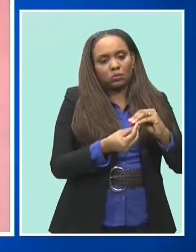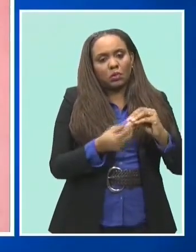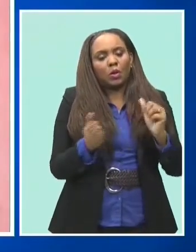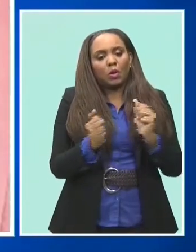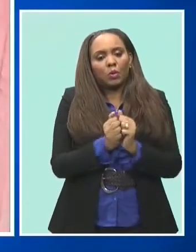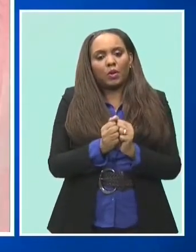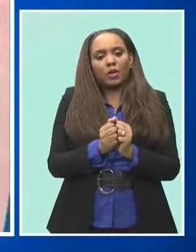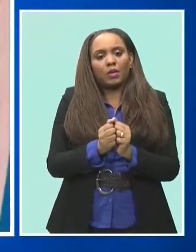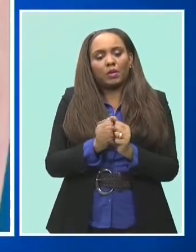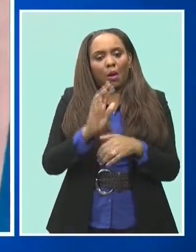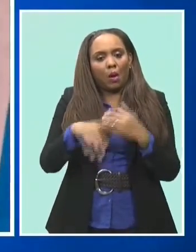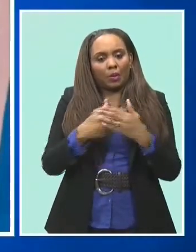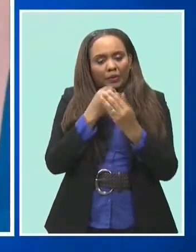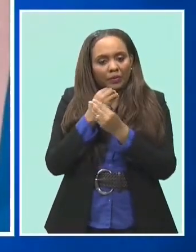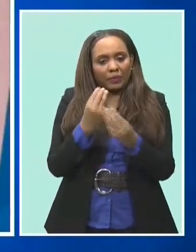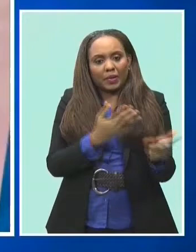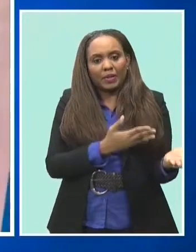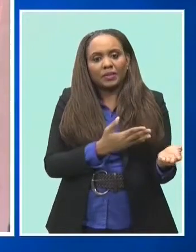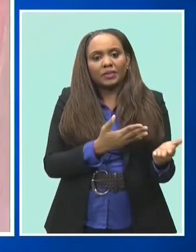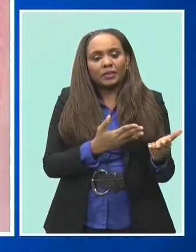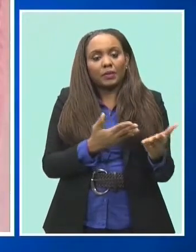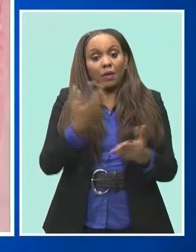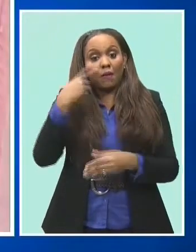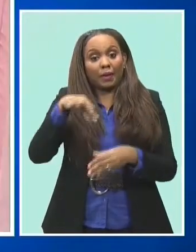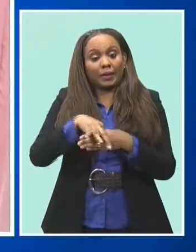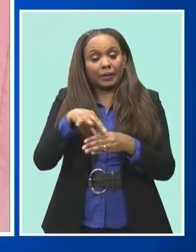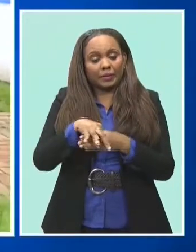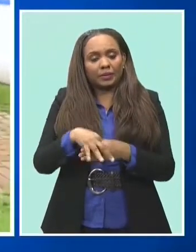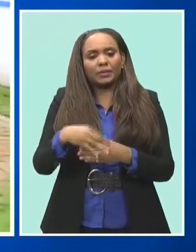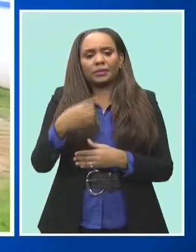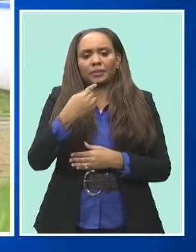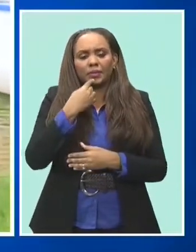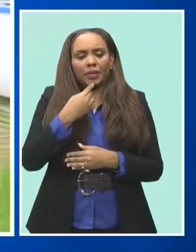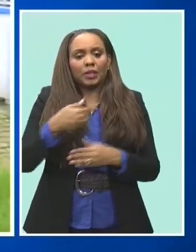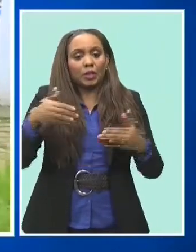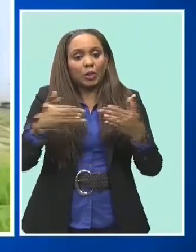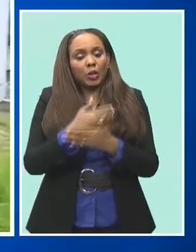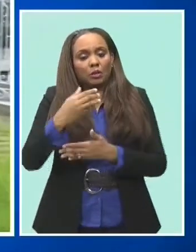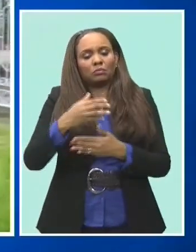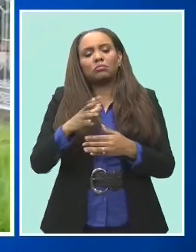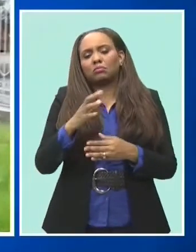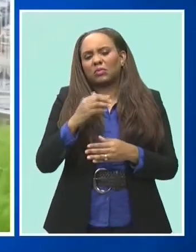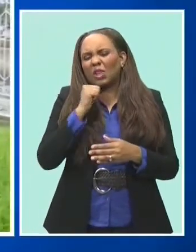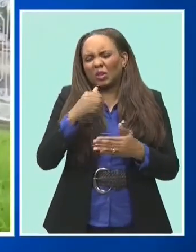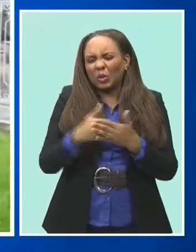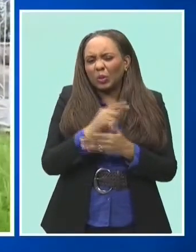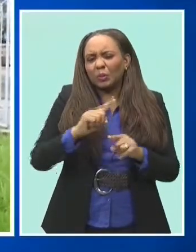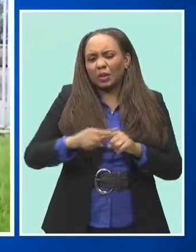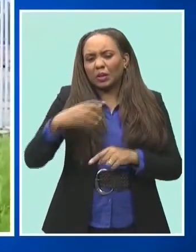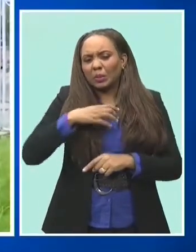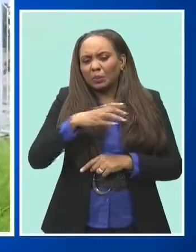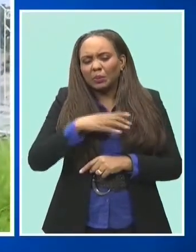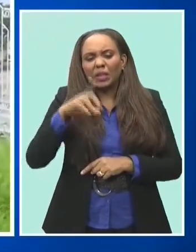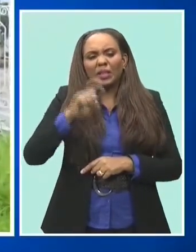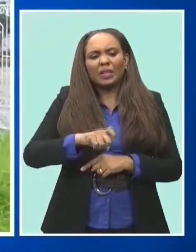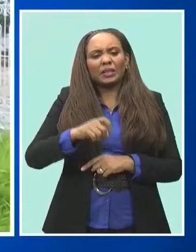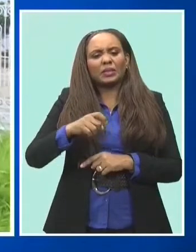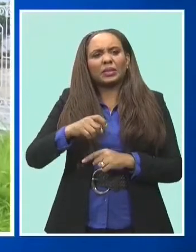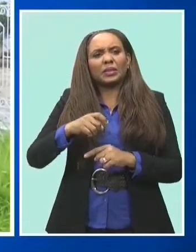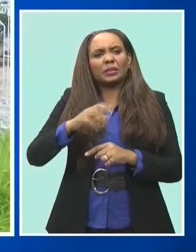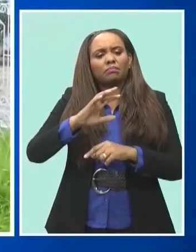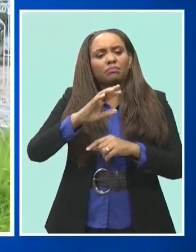database, NRRDB. In this regard, she mandated that the Commission move towards an extensive claims and objections exercise